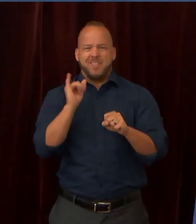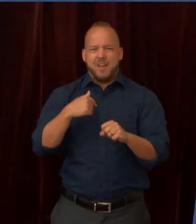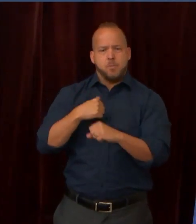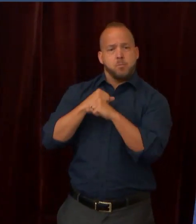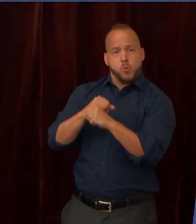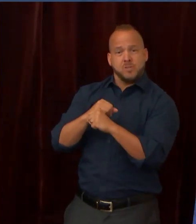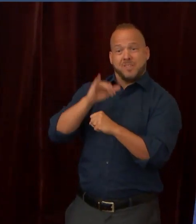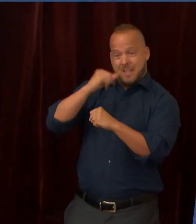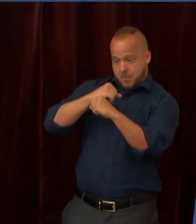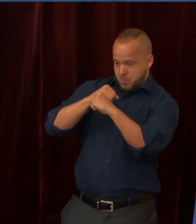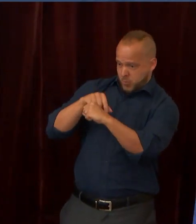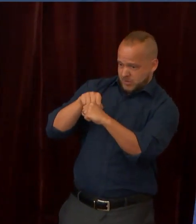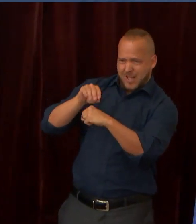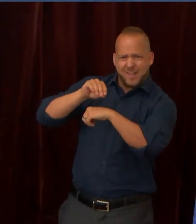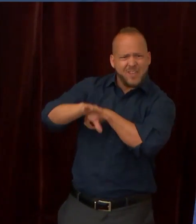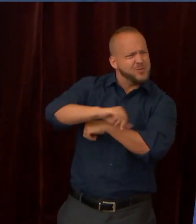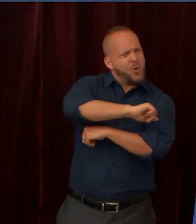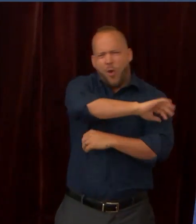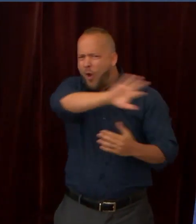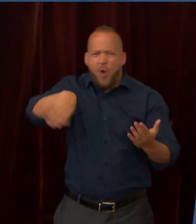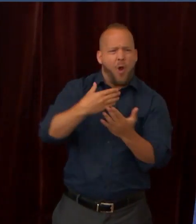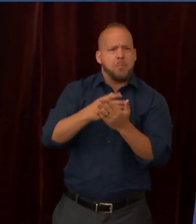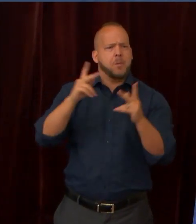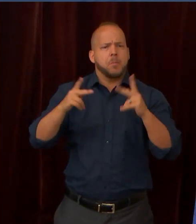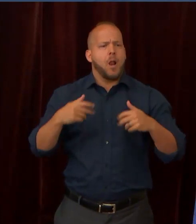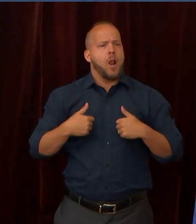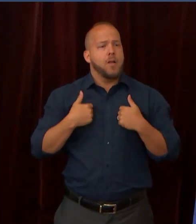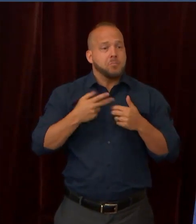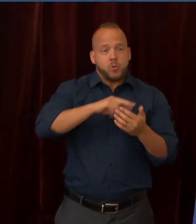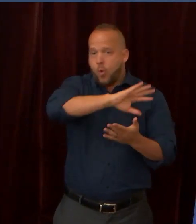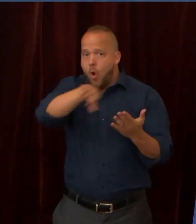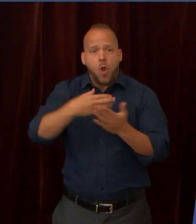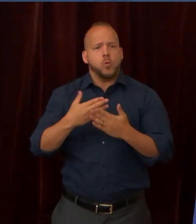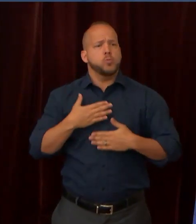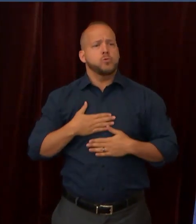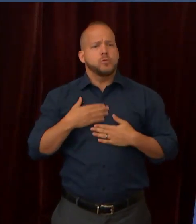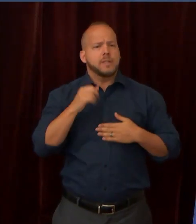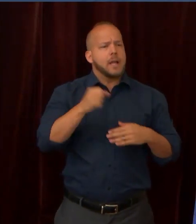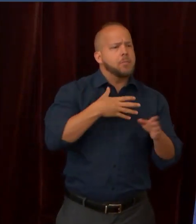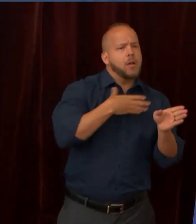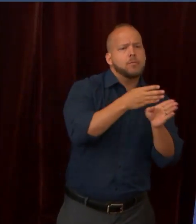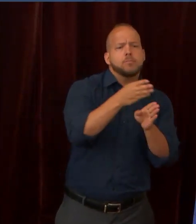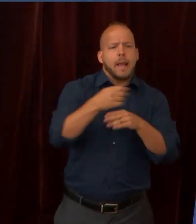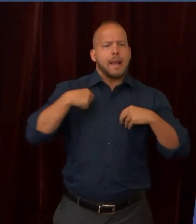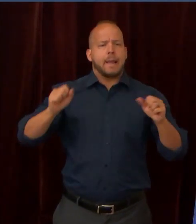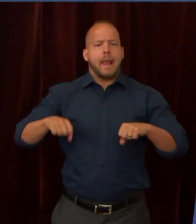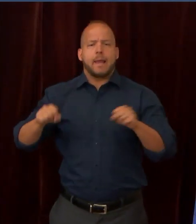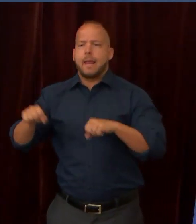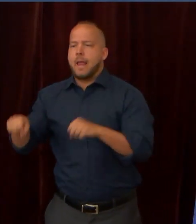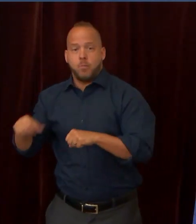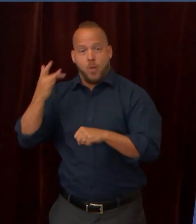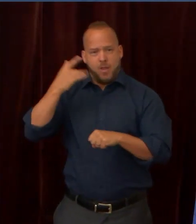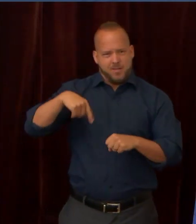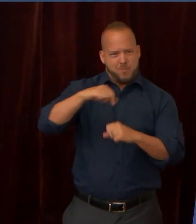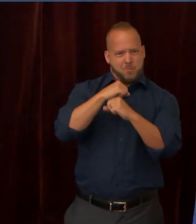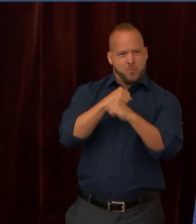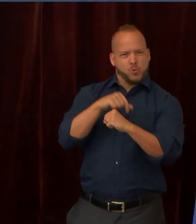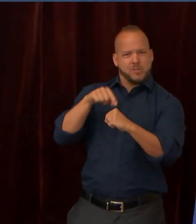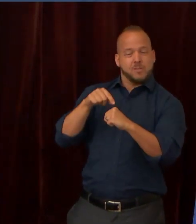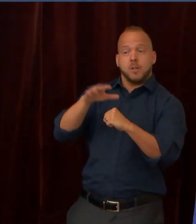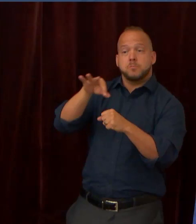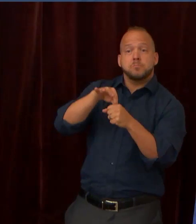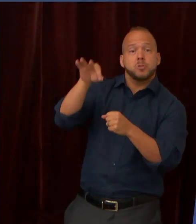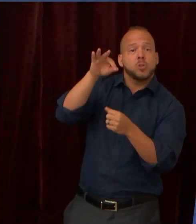why I appreciate the responsibility that has been shown by so many people in the faith communities. With that, Shelley.